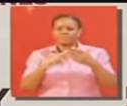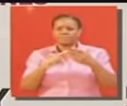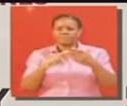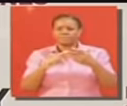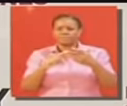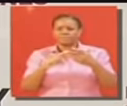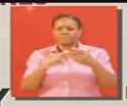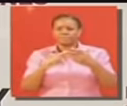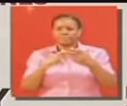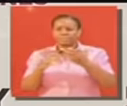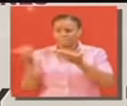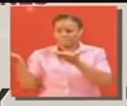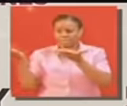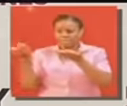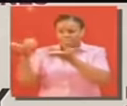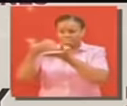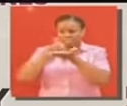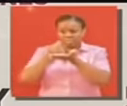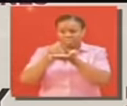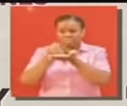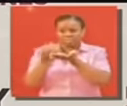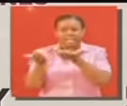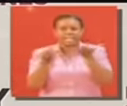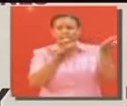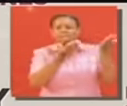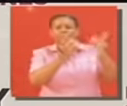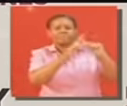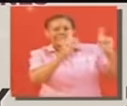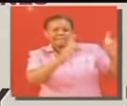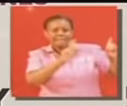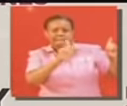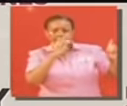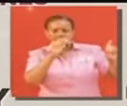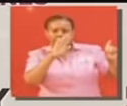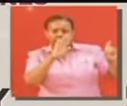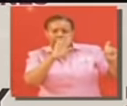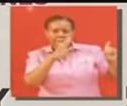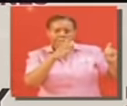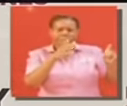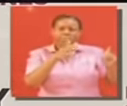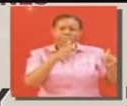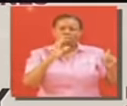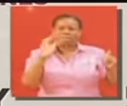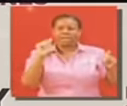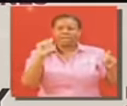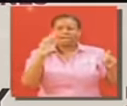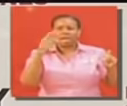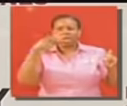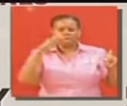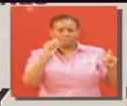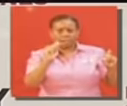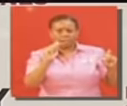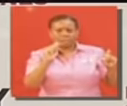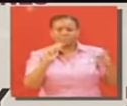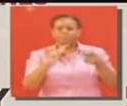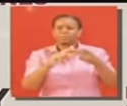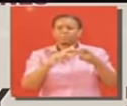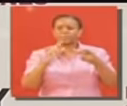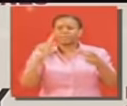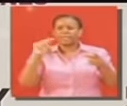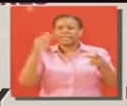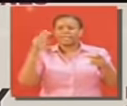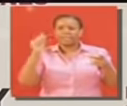site, whether it's at CAFA, TPHL, the North Central Regional Health Authority,